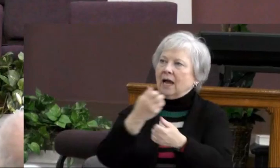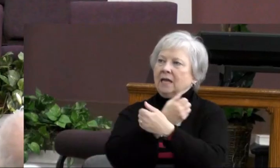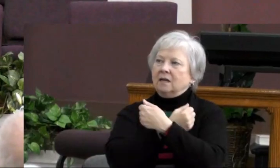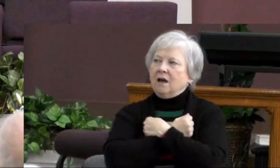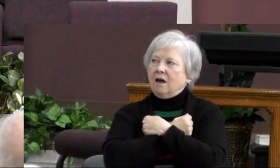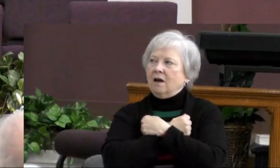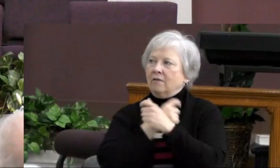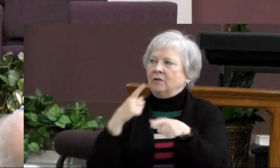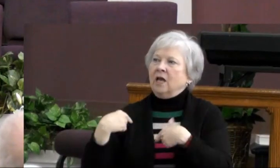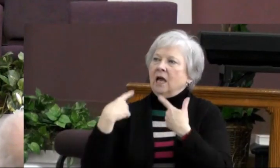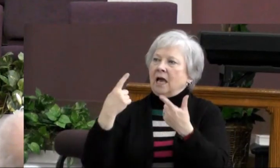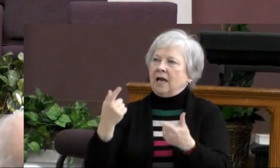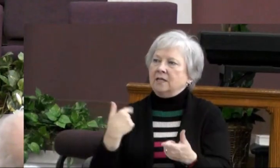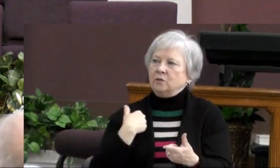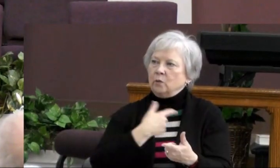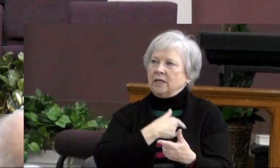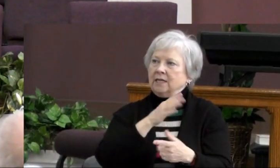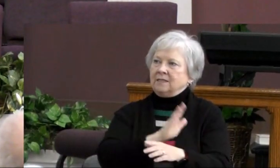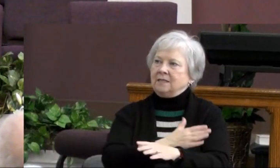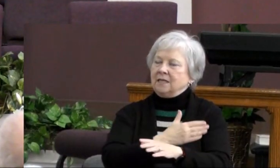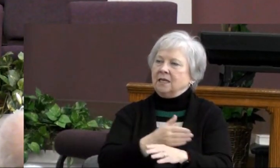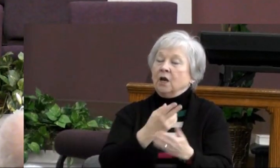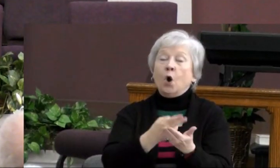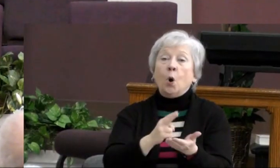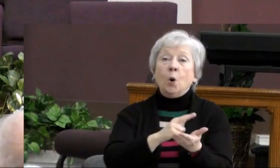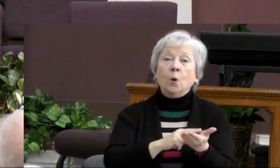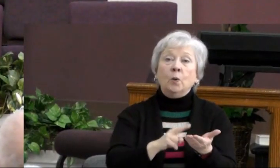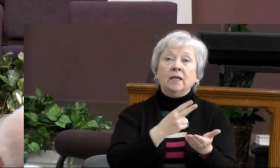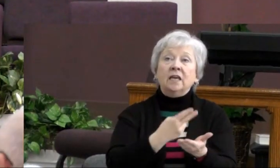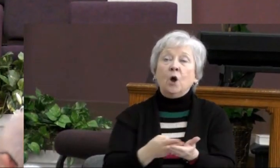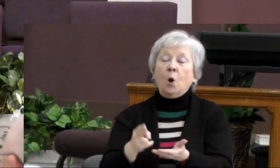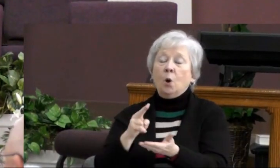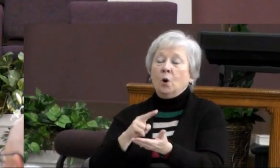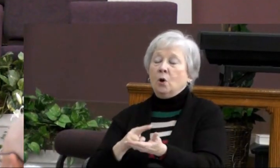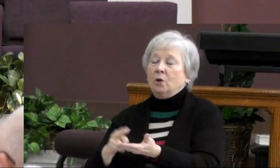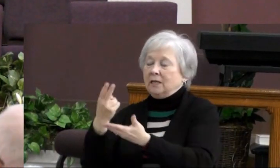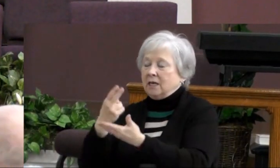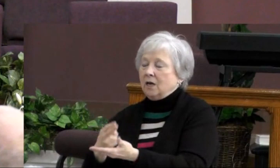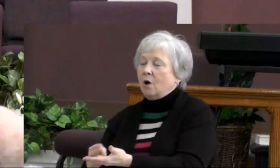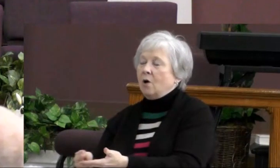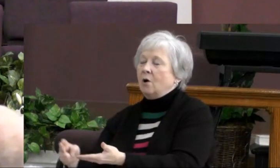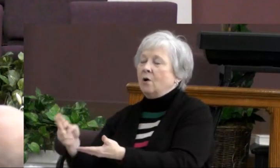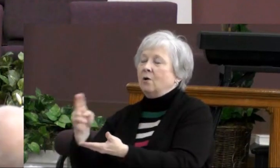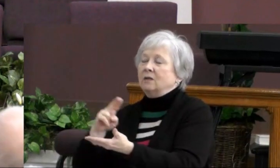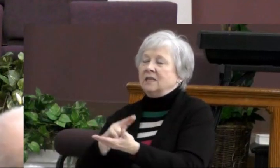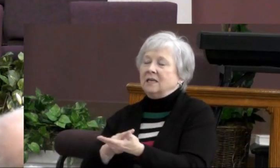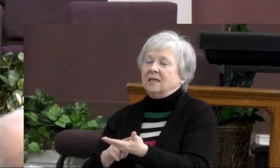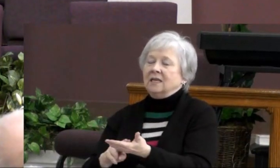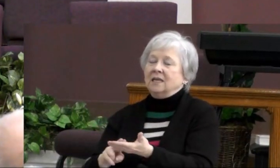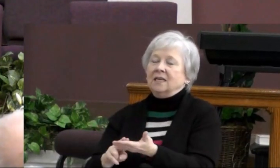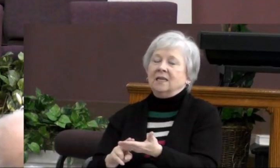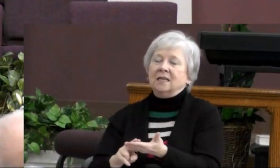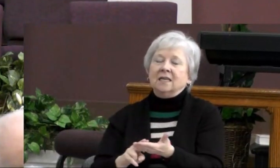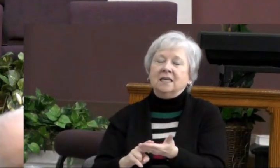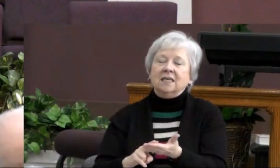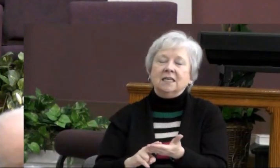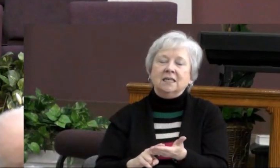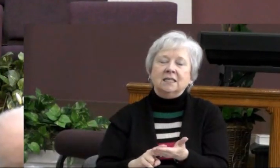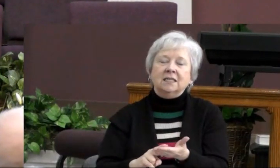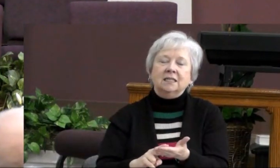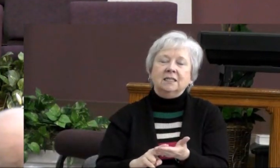Power and love as we sing, holy, holy, holy.